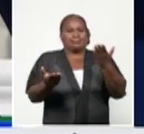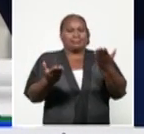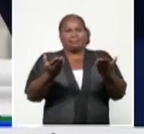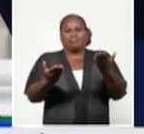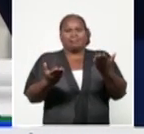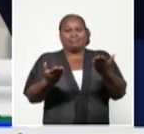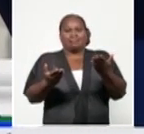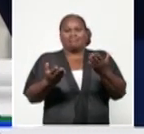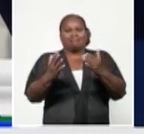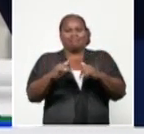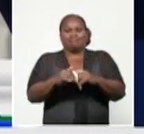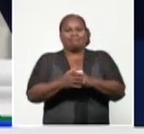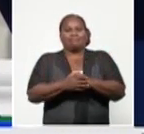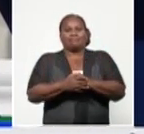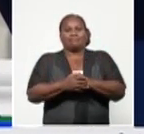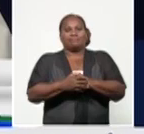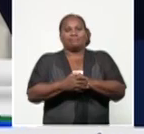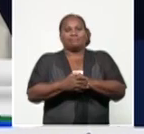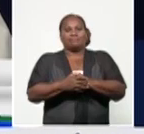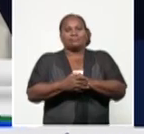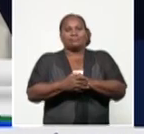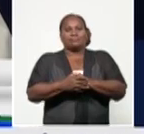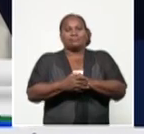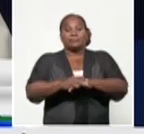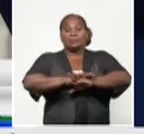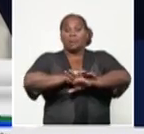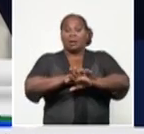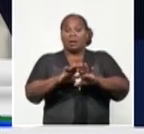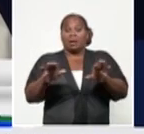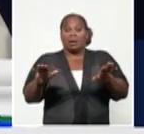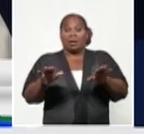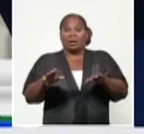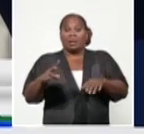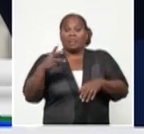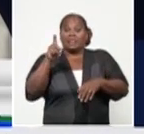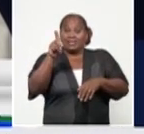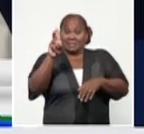hospitalized cases. This means that to date,